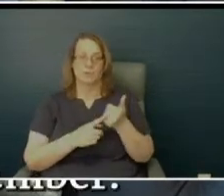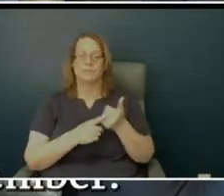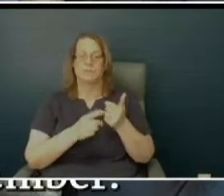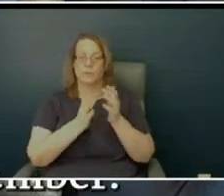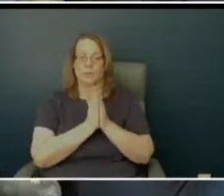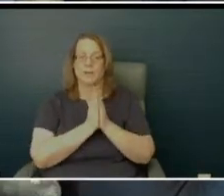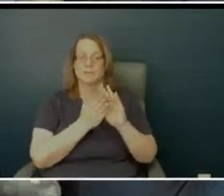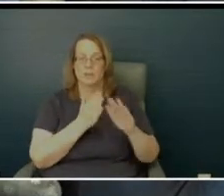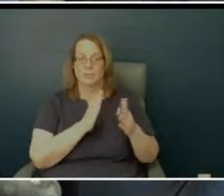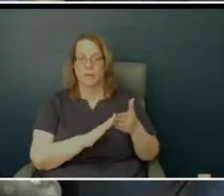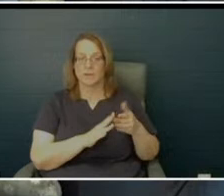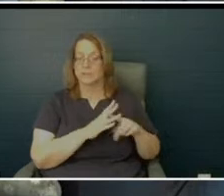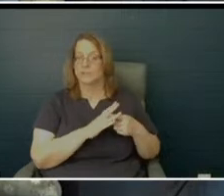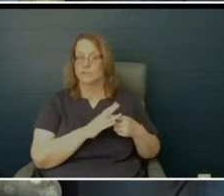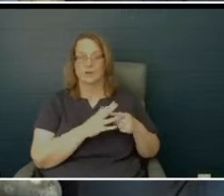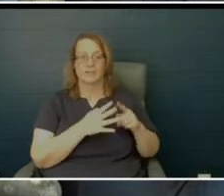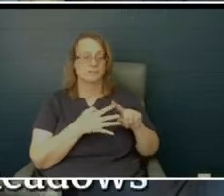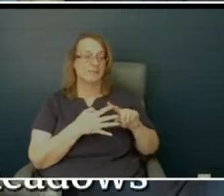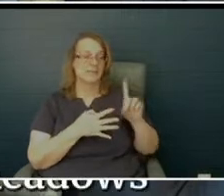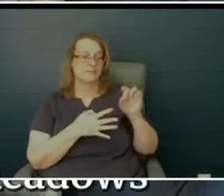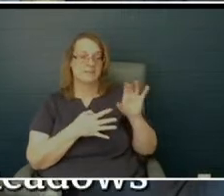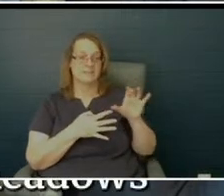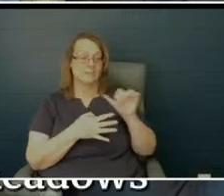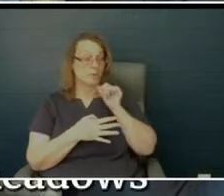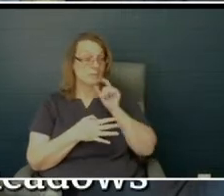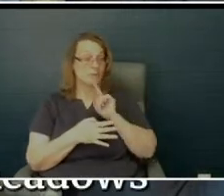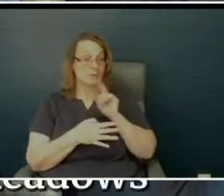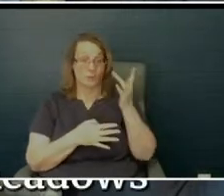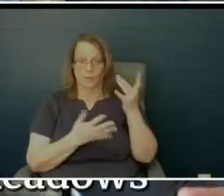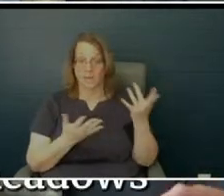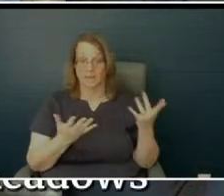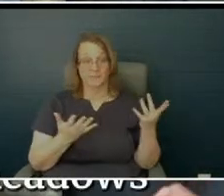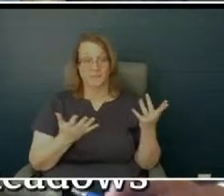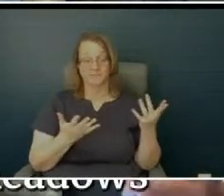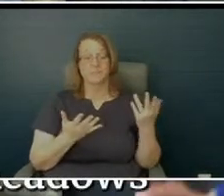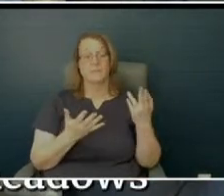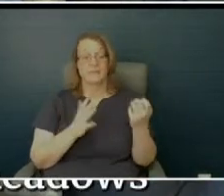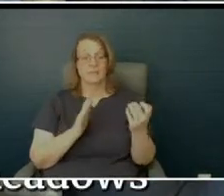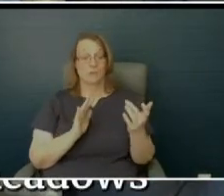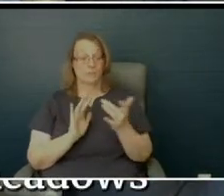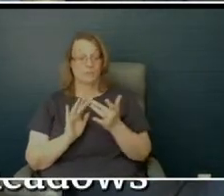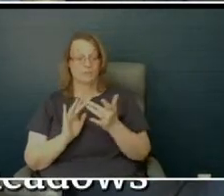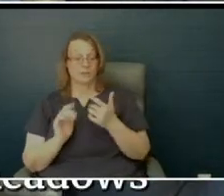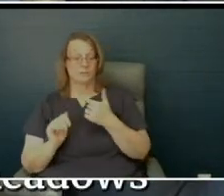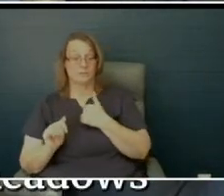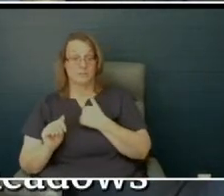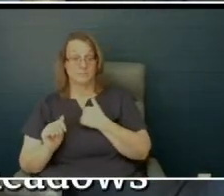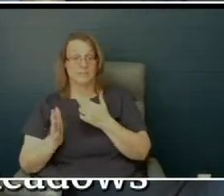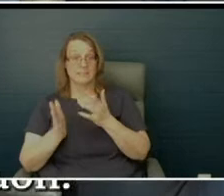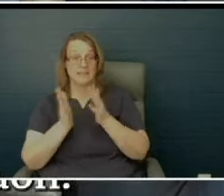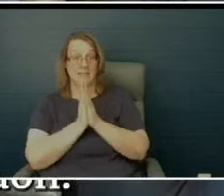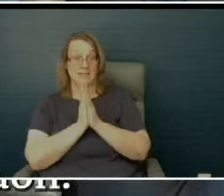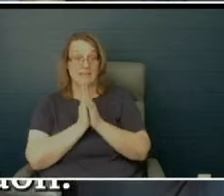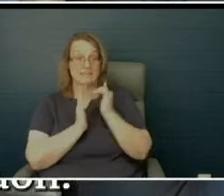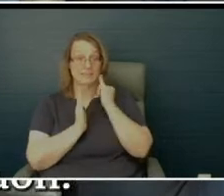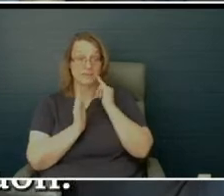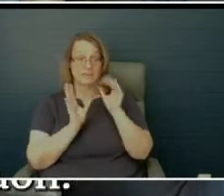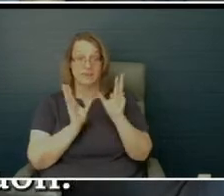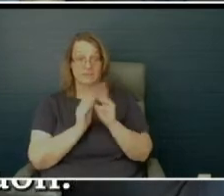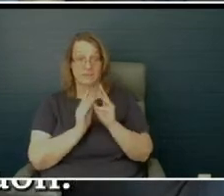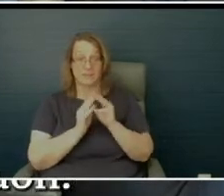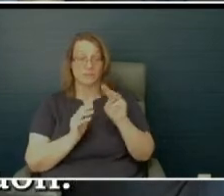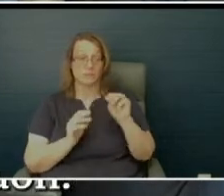since early December. I'm not sure why. Mr. Gaetz had reached out to me to ask if he could have a meeting with Mr. Meadows